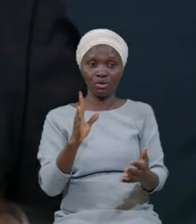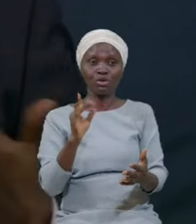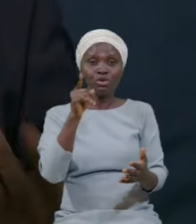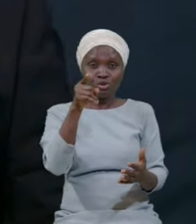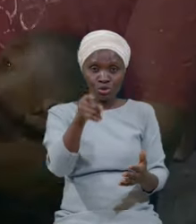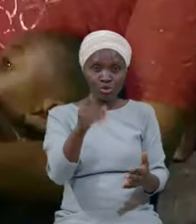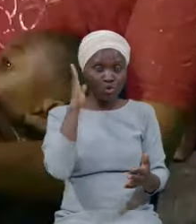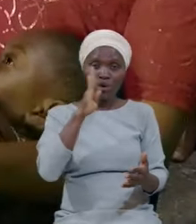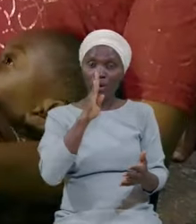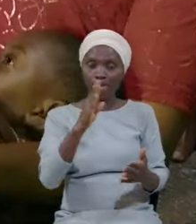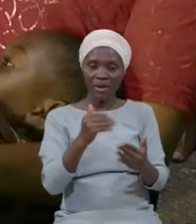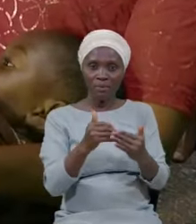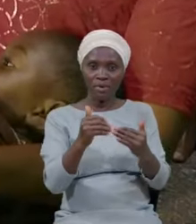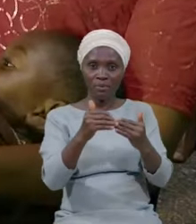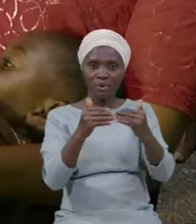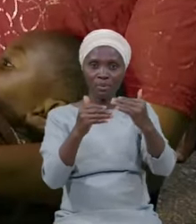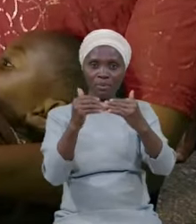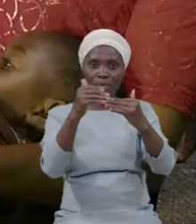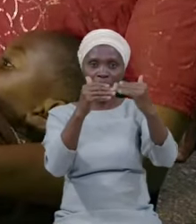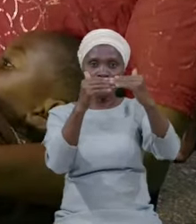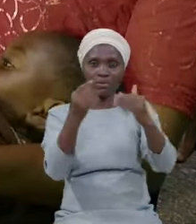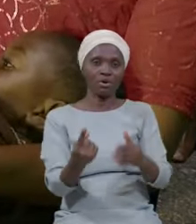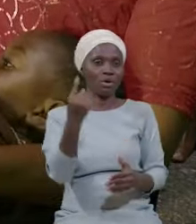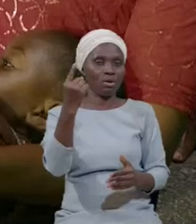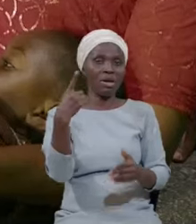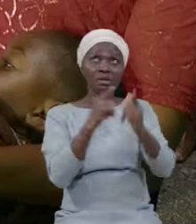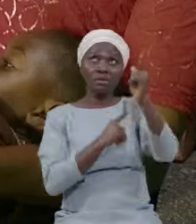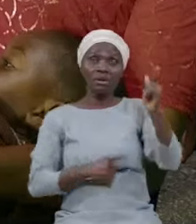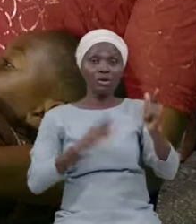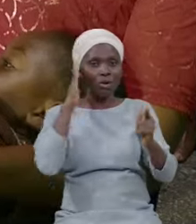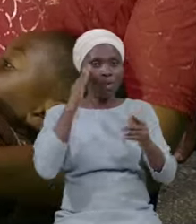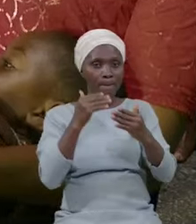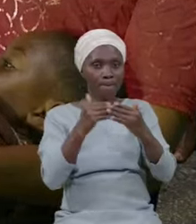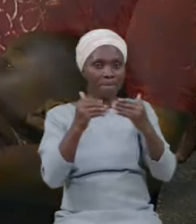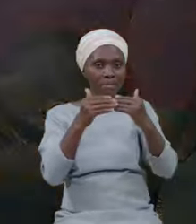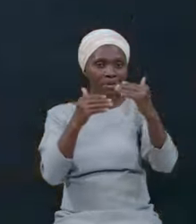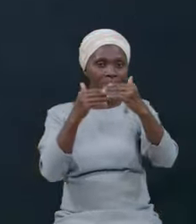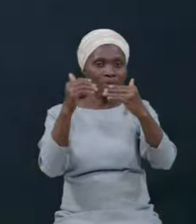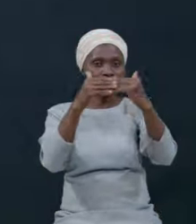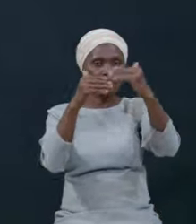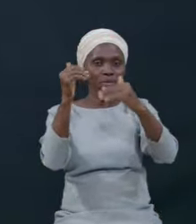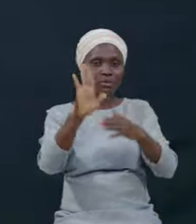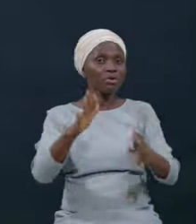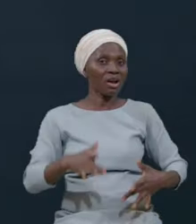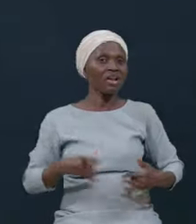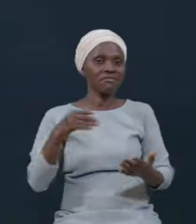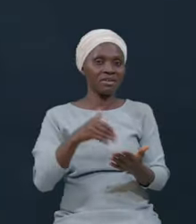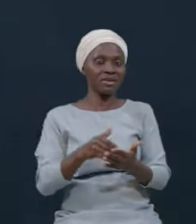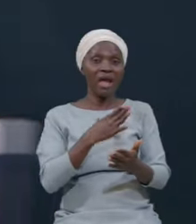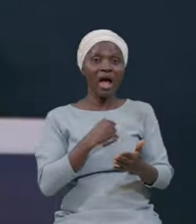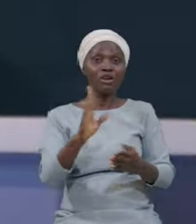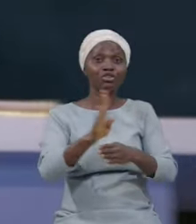life again. He'll build your family again. He'll build your business again. Every